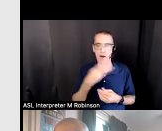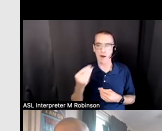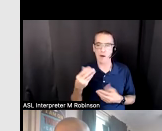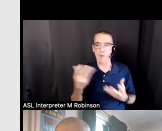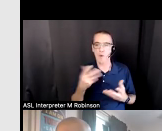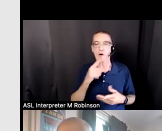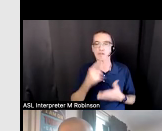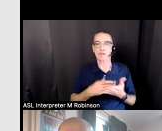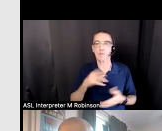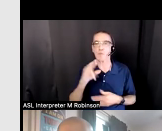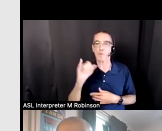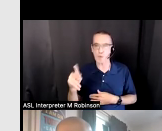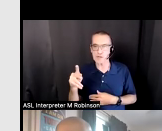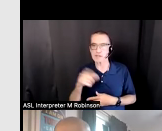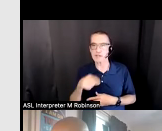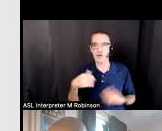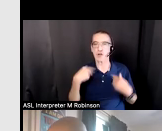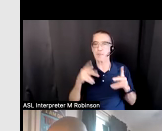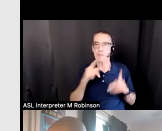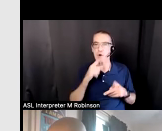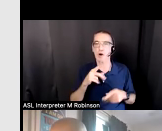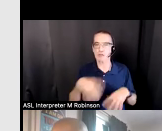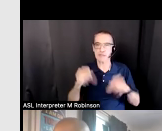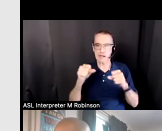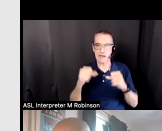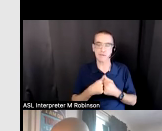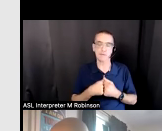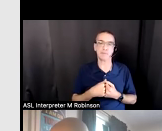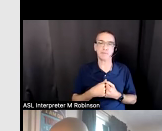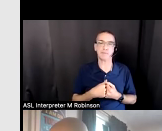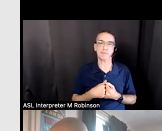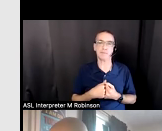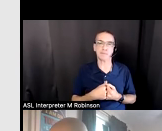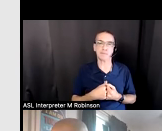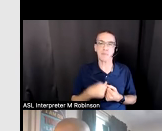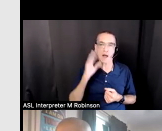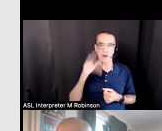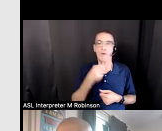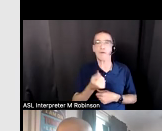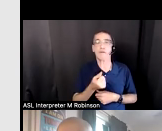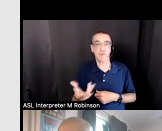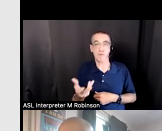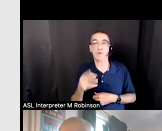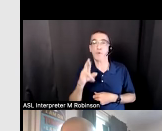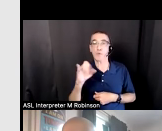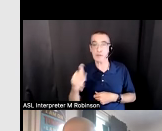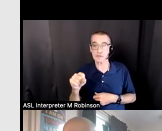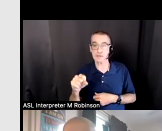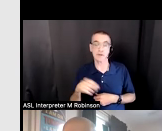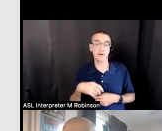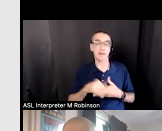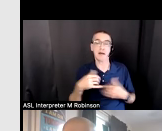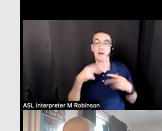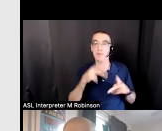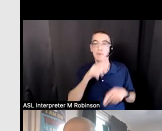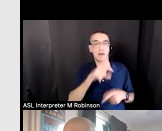are some risks that your young people are taking? And I know that there are a few risks that young people love